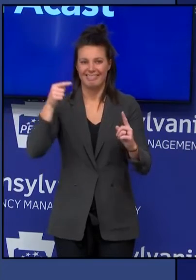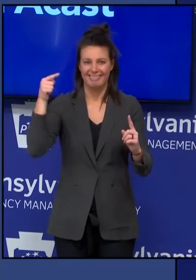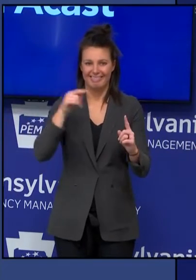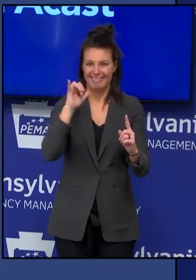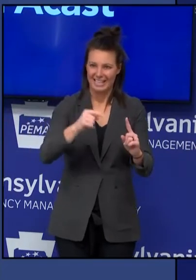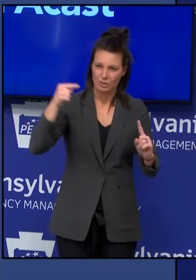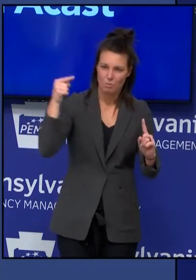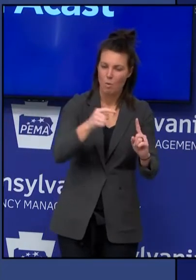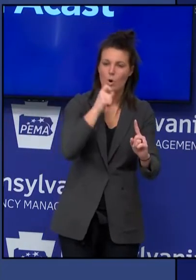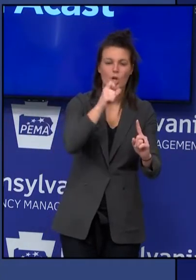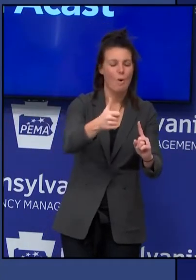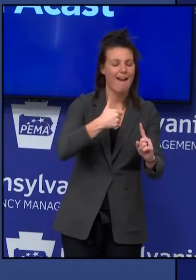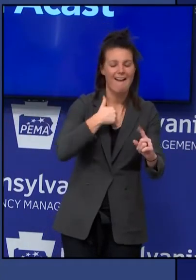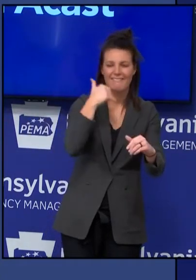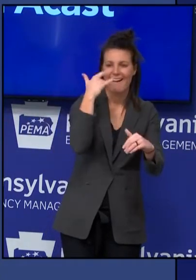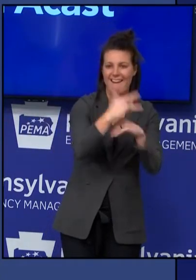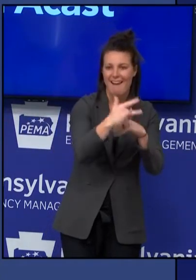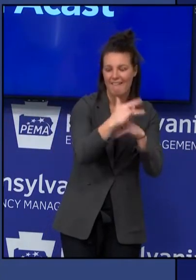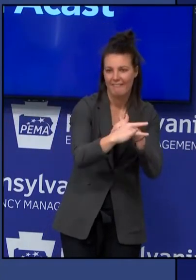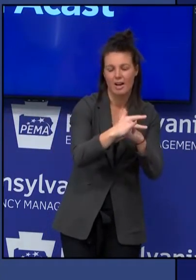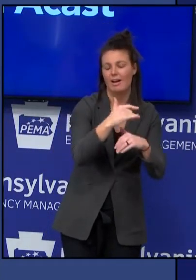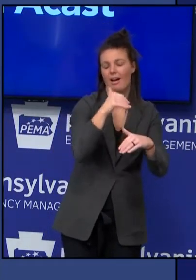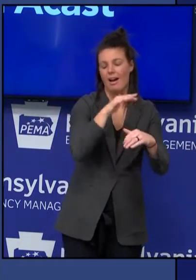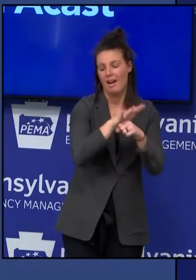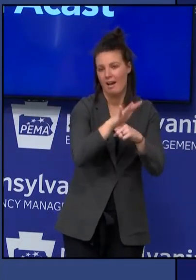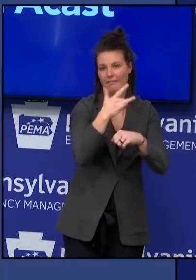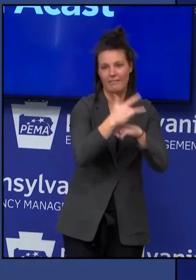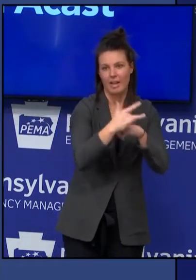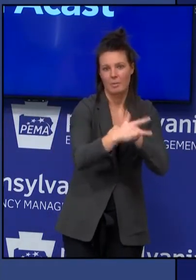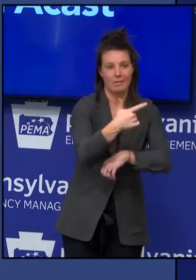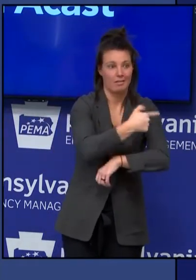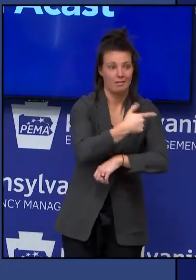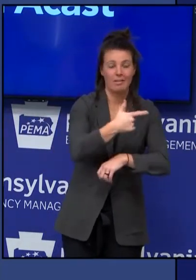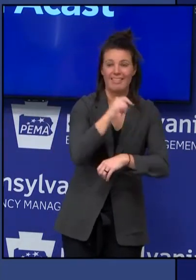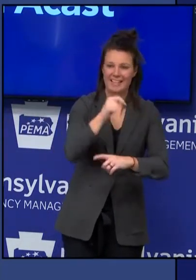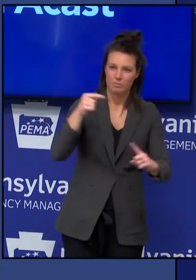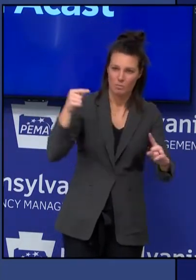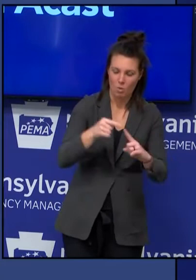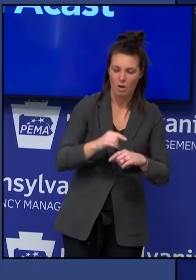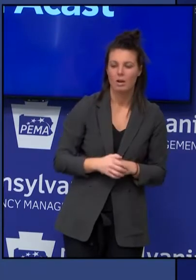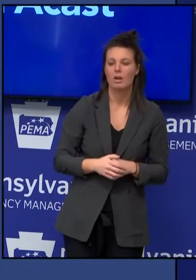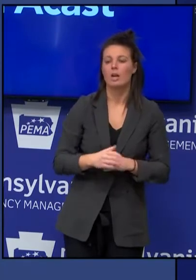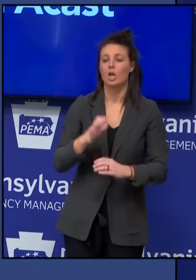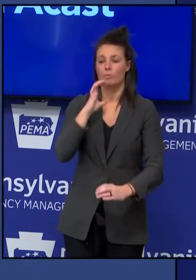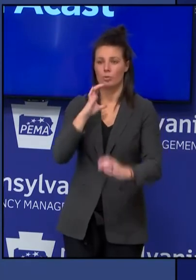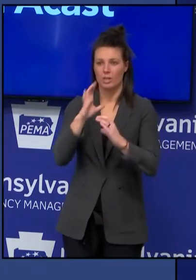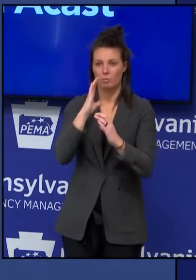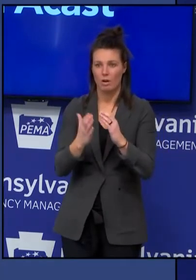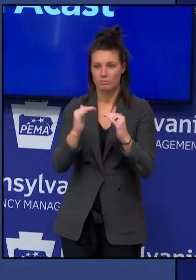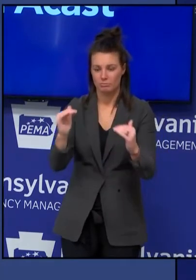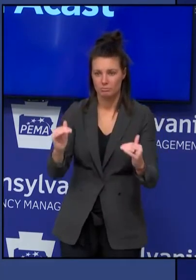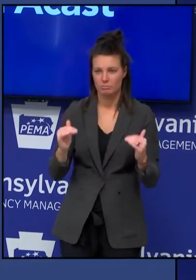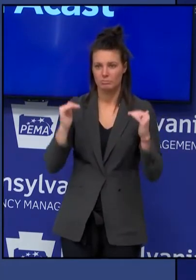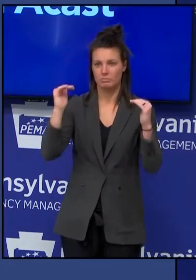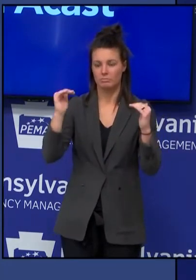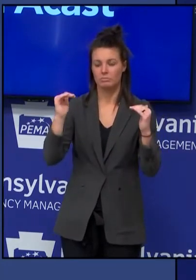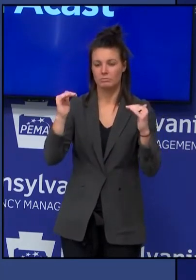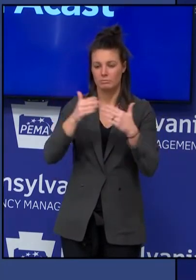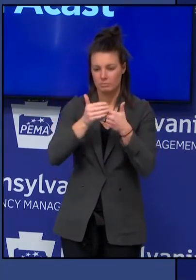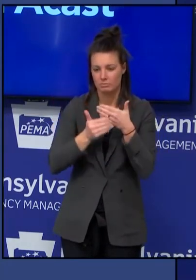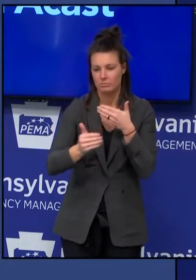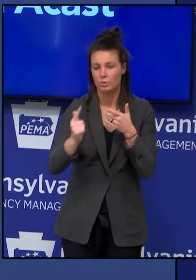messaging today, that we still need more vaccine. Communications will also be enhanced throughout our path forward